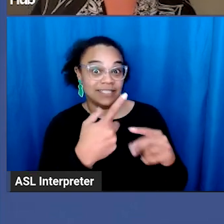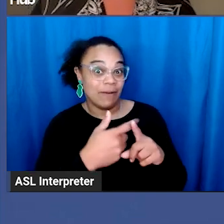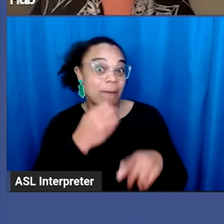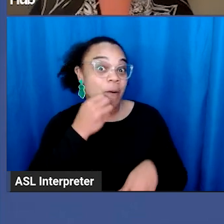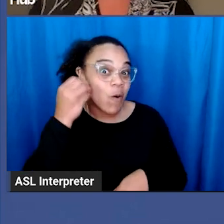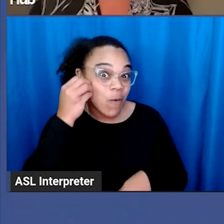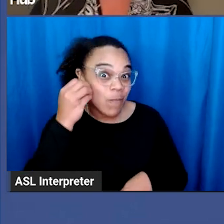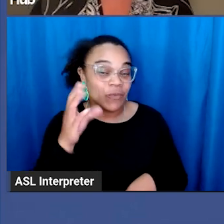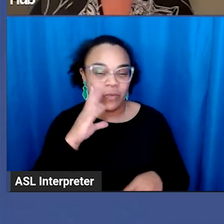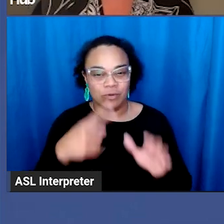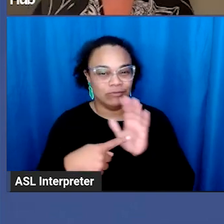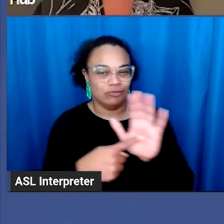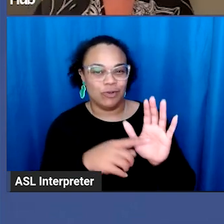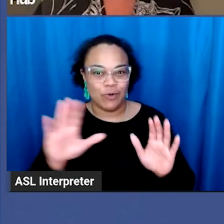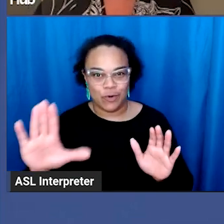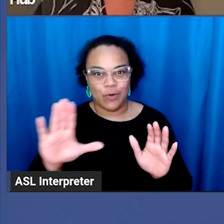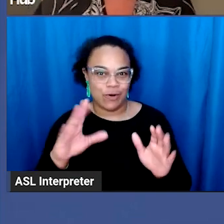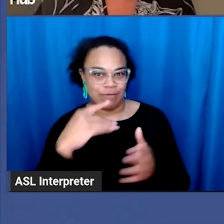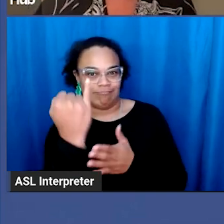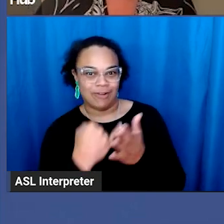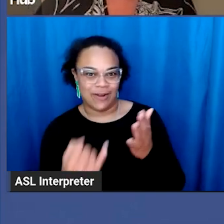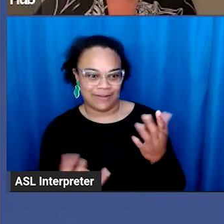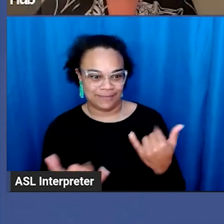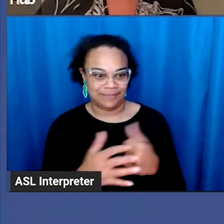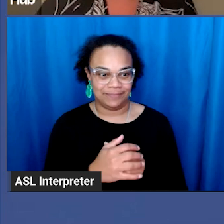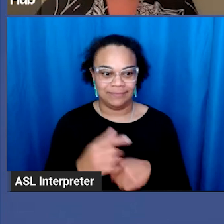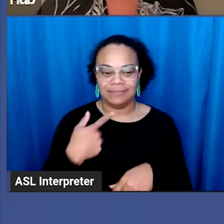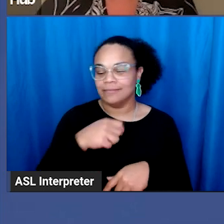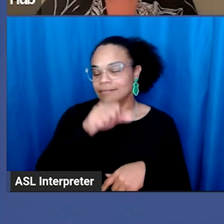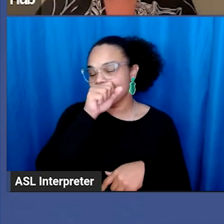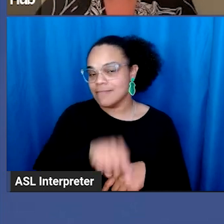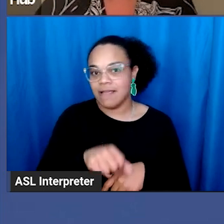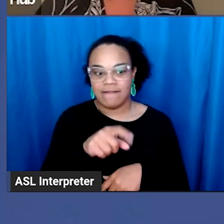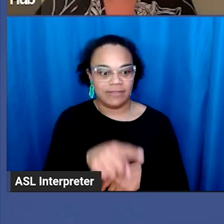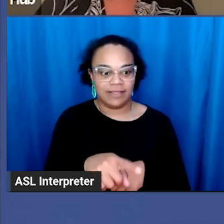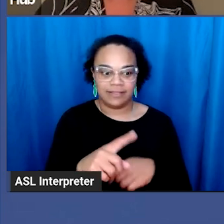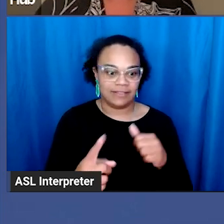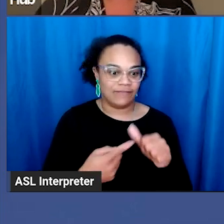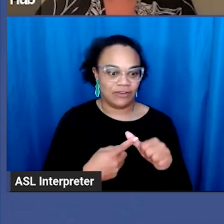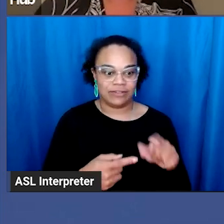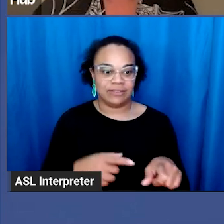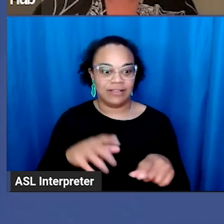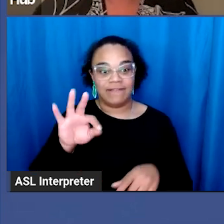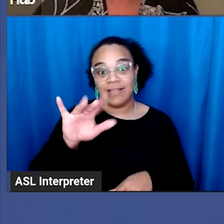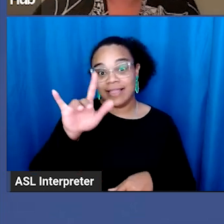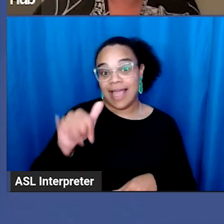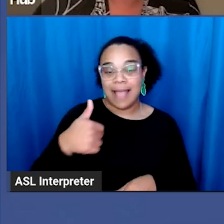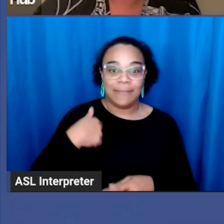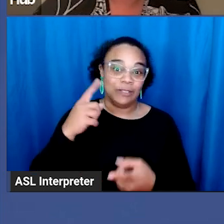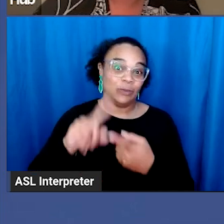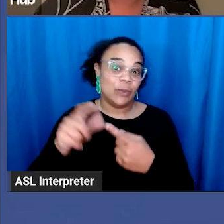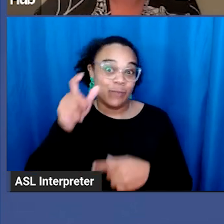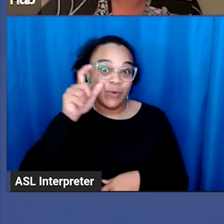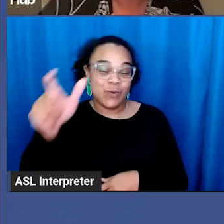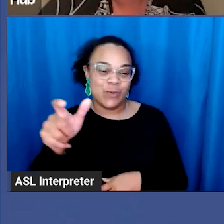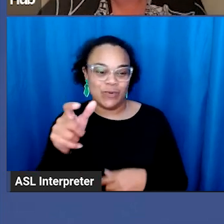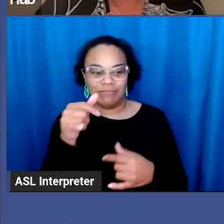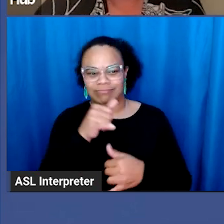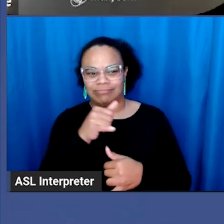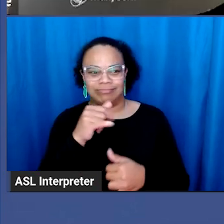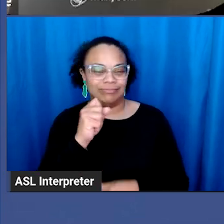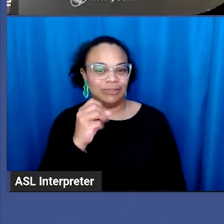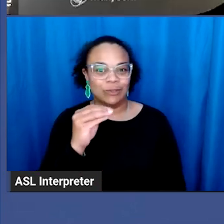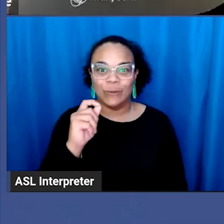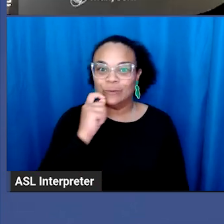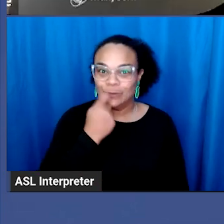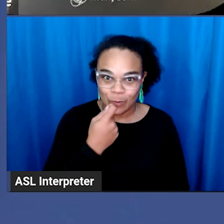your pieces here. And I just love this first piece, the Fly Me to the Moon. That is dope as hell.